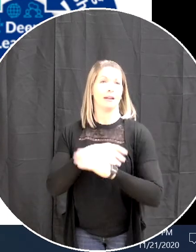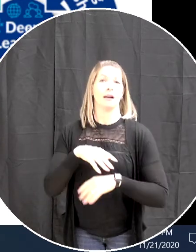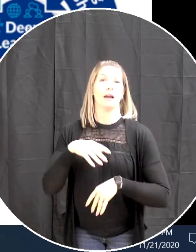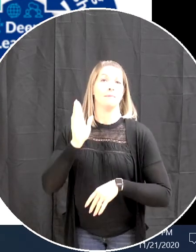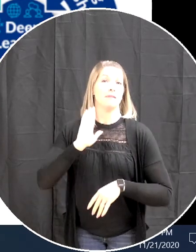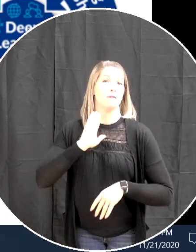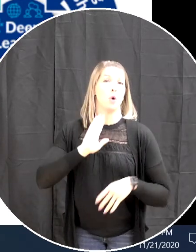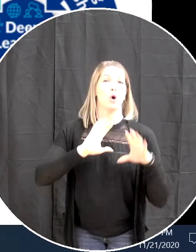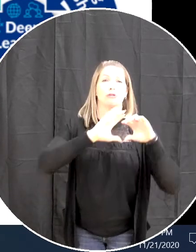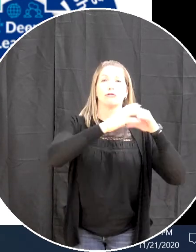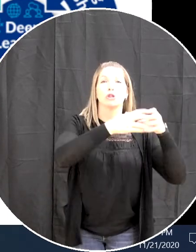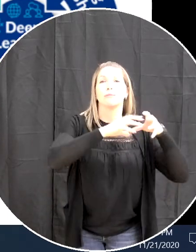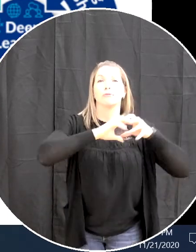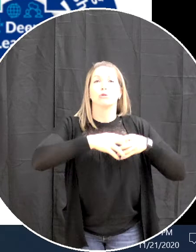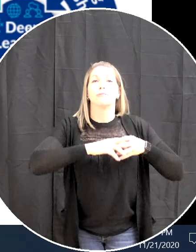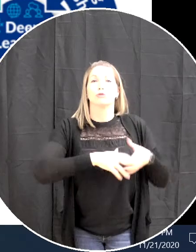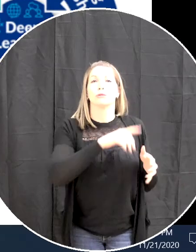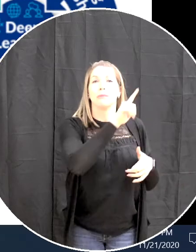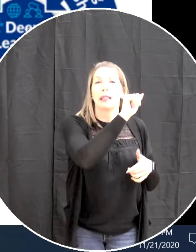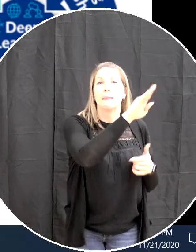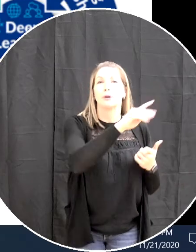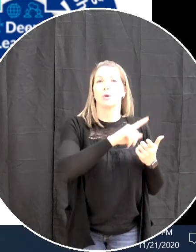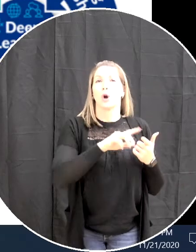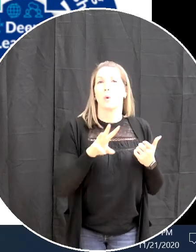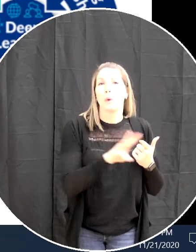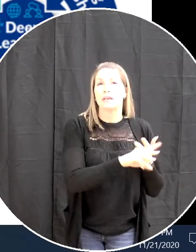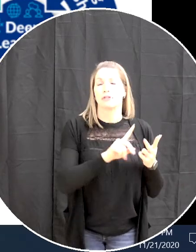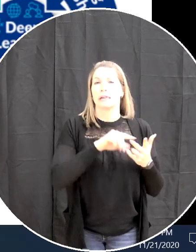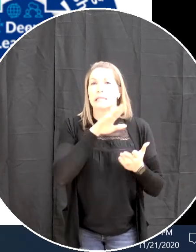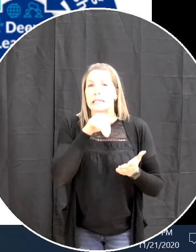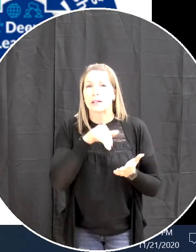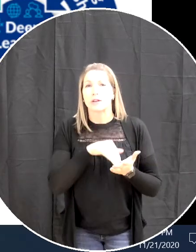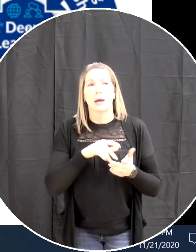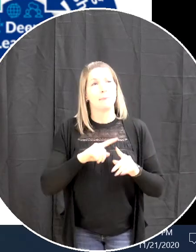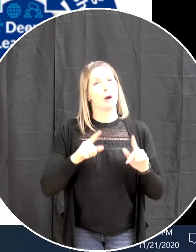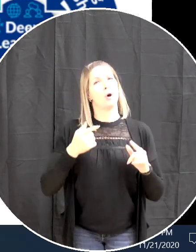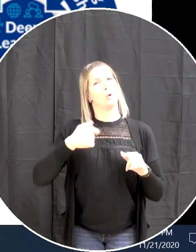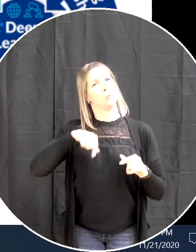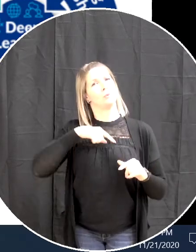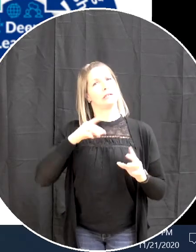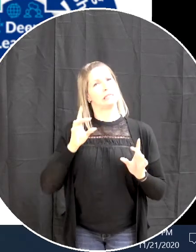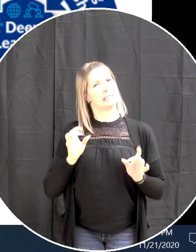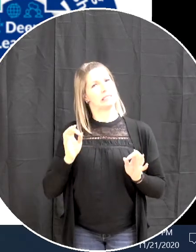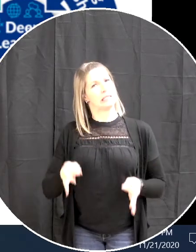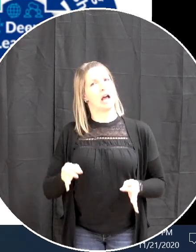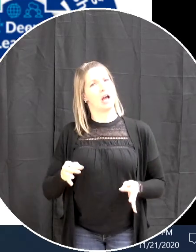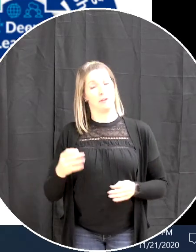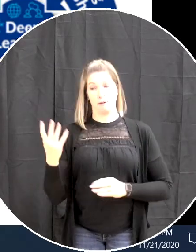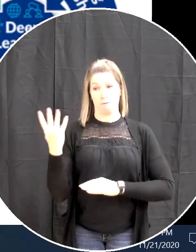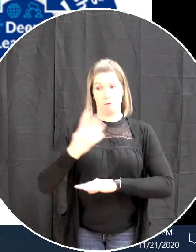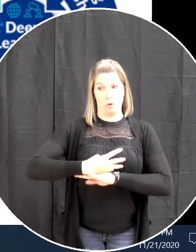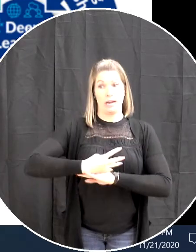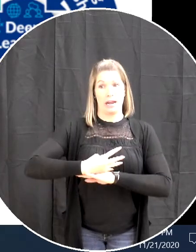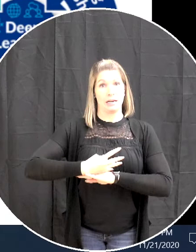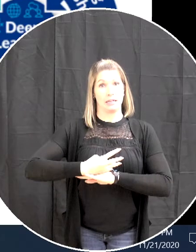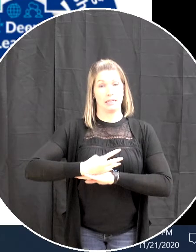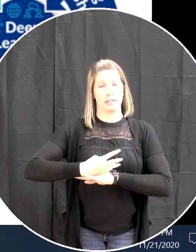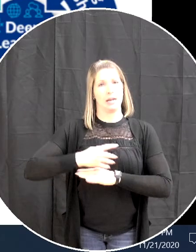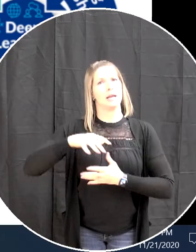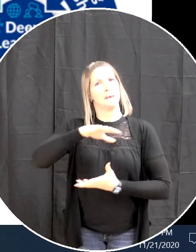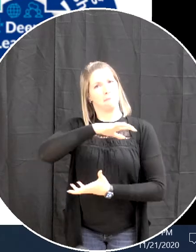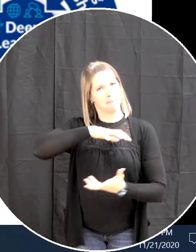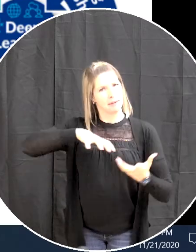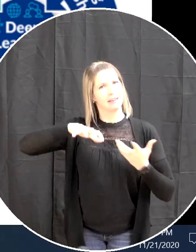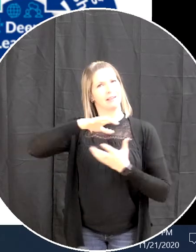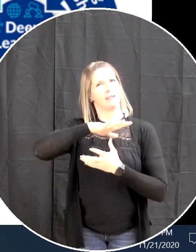Central, Western, Avalon regions, they were mixed up in that cohort over 4 days, the week of November